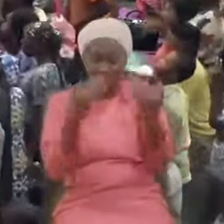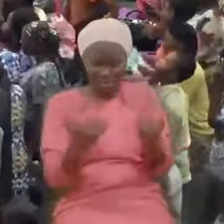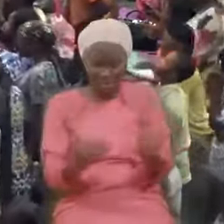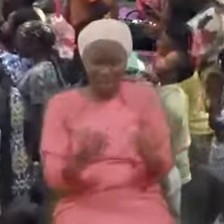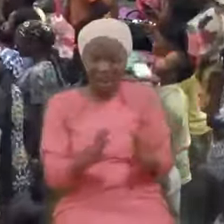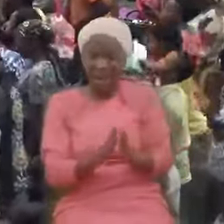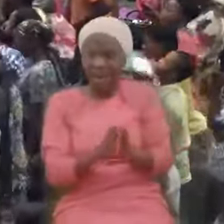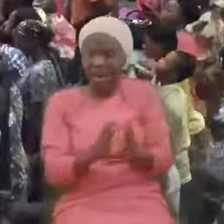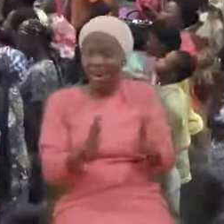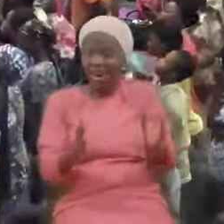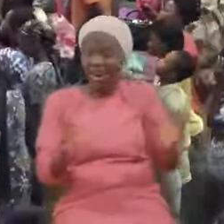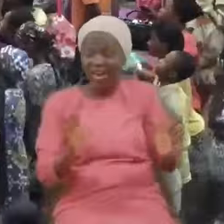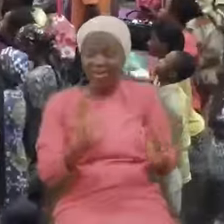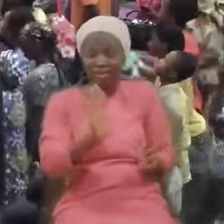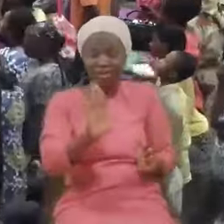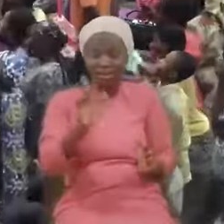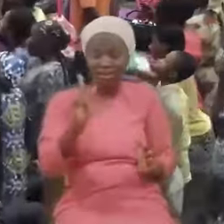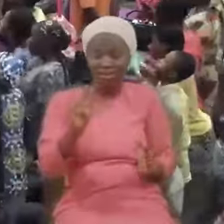Look up.